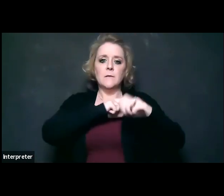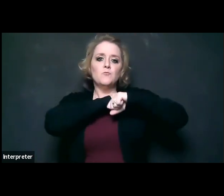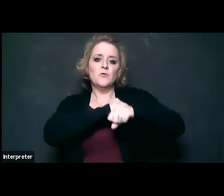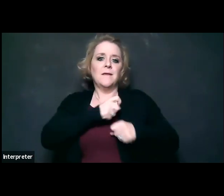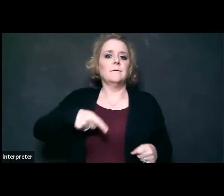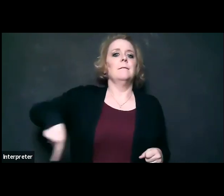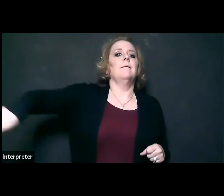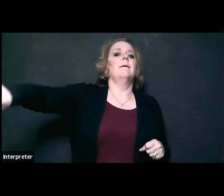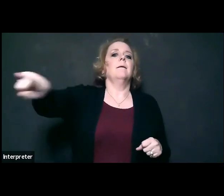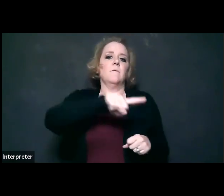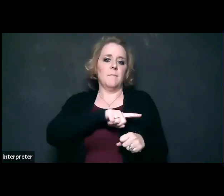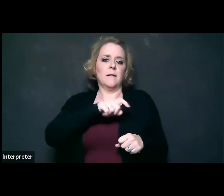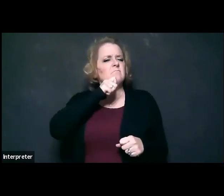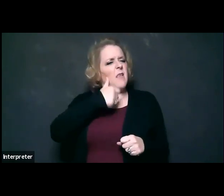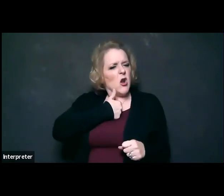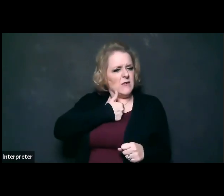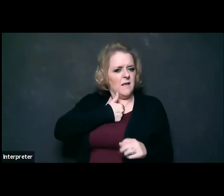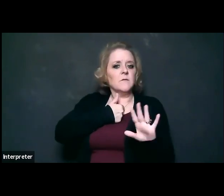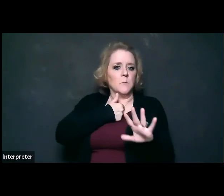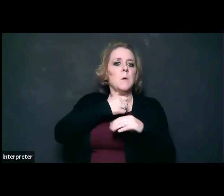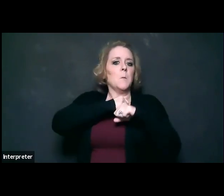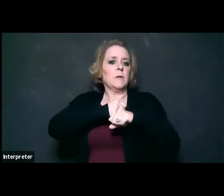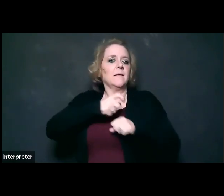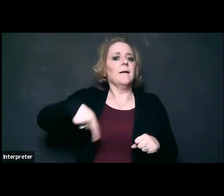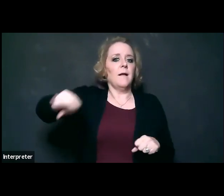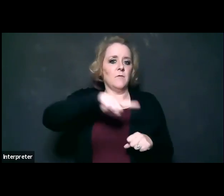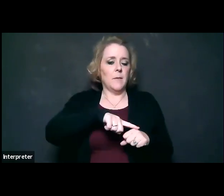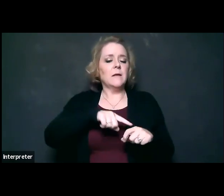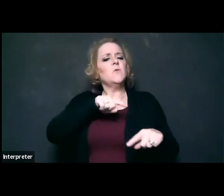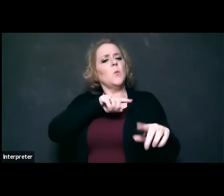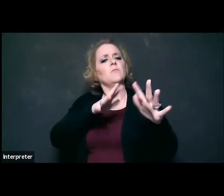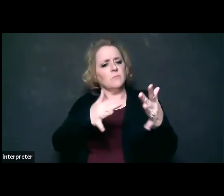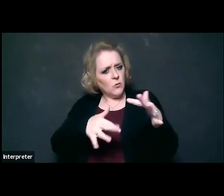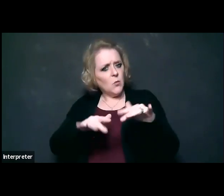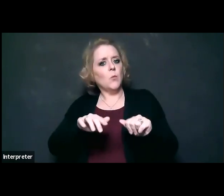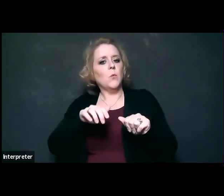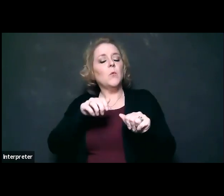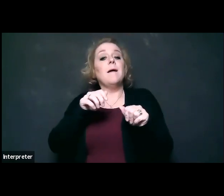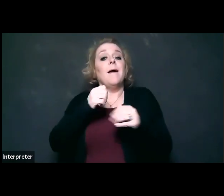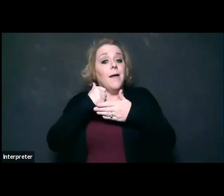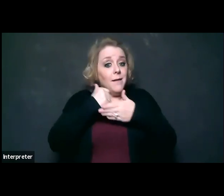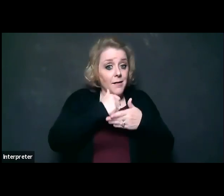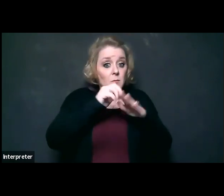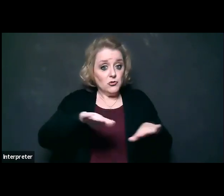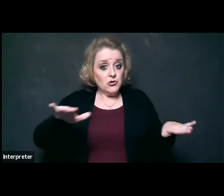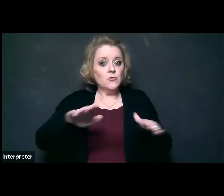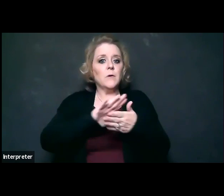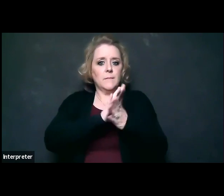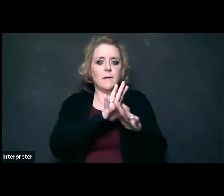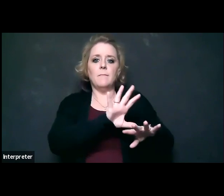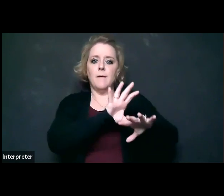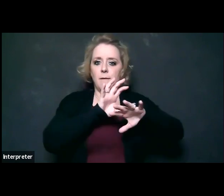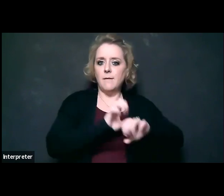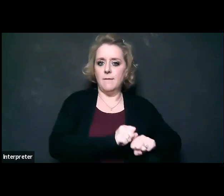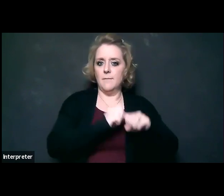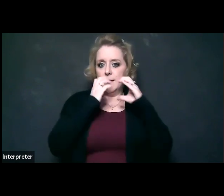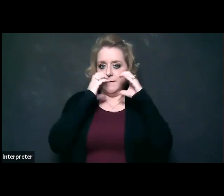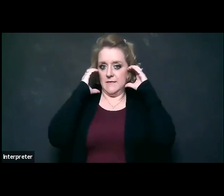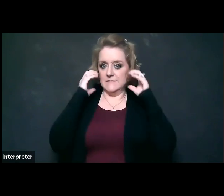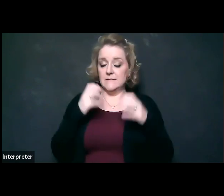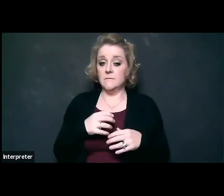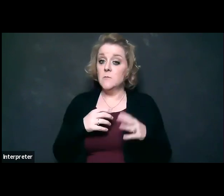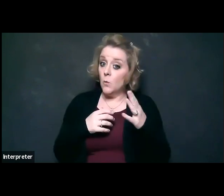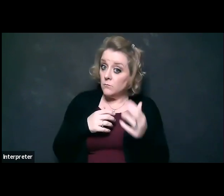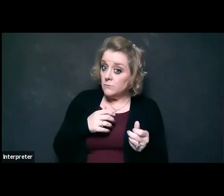other people safe. So I really encourage people to go back to that and make that a habit. So my take-home lessons is kids